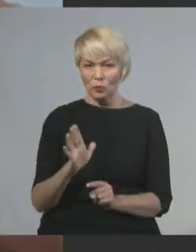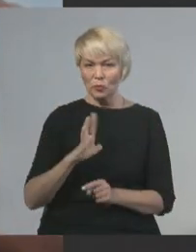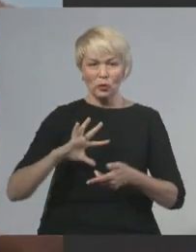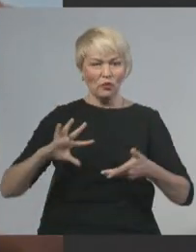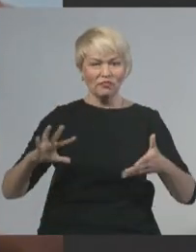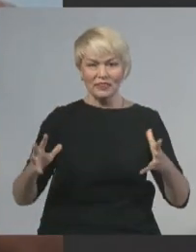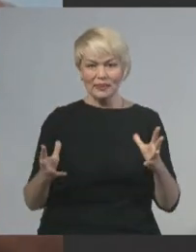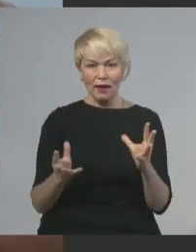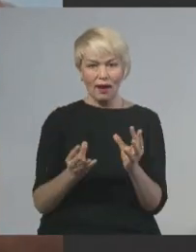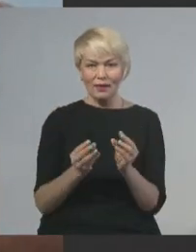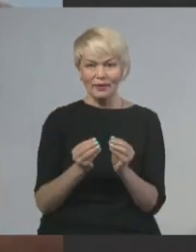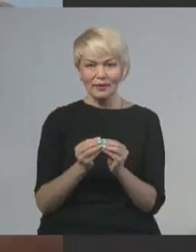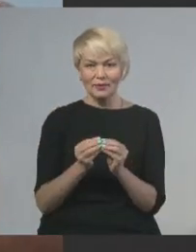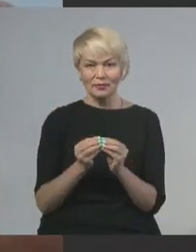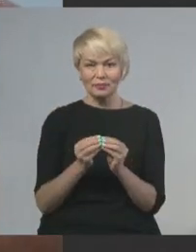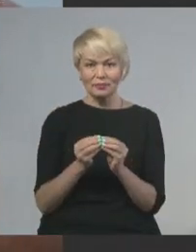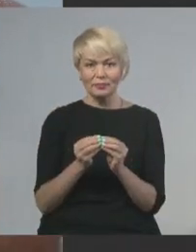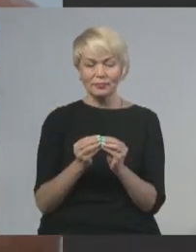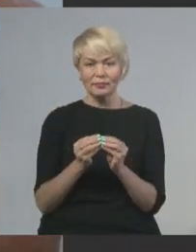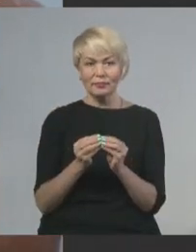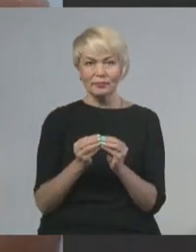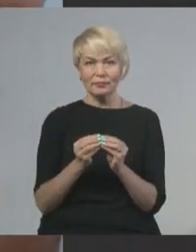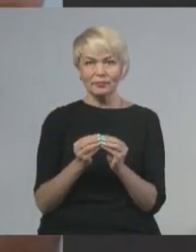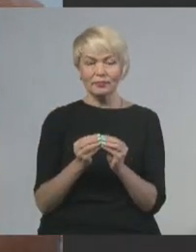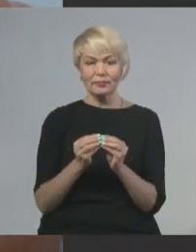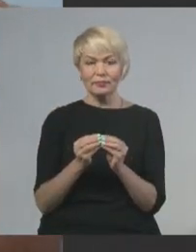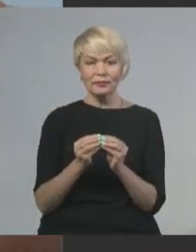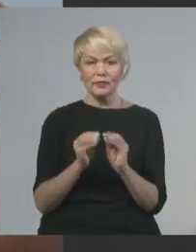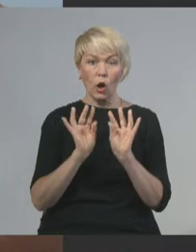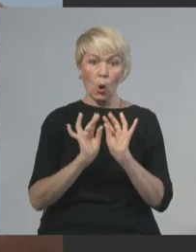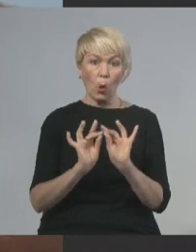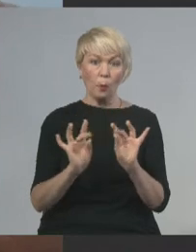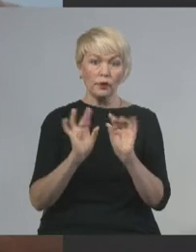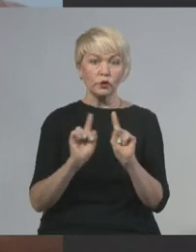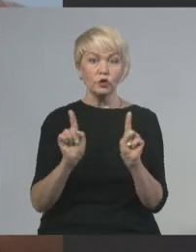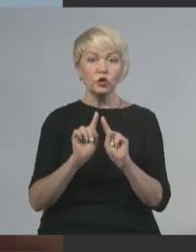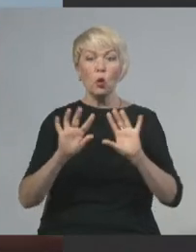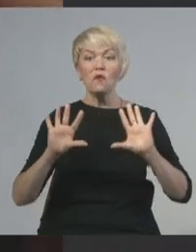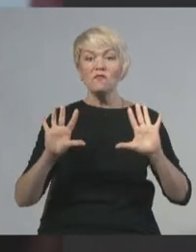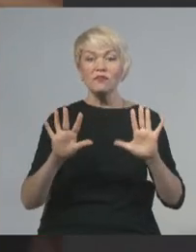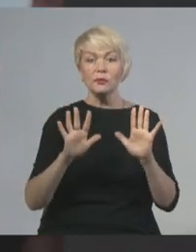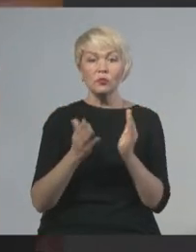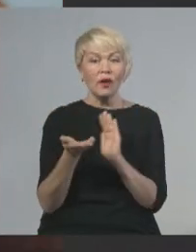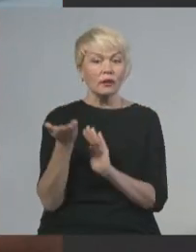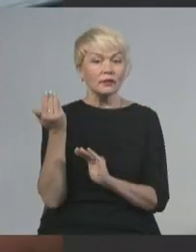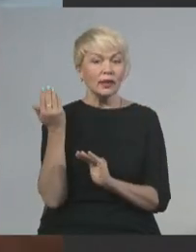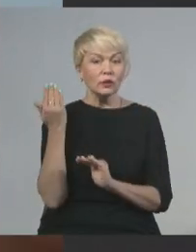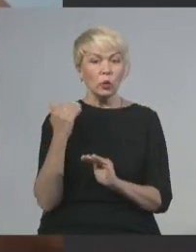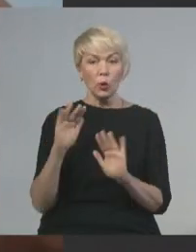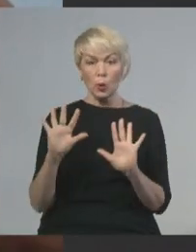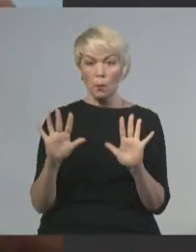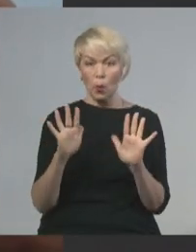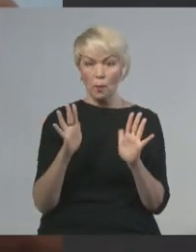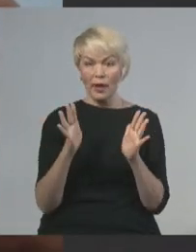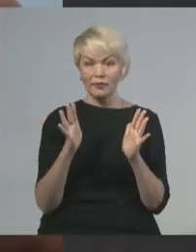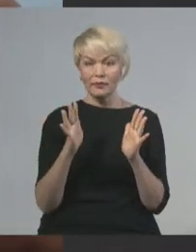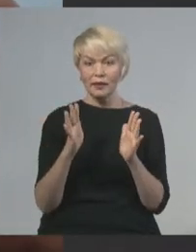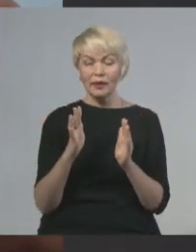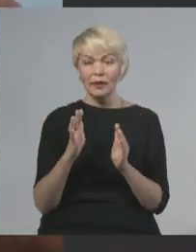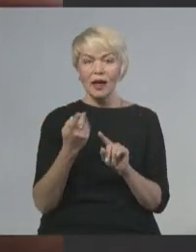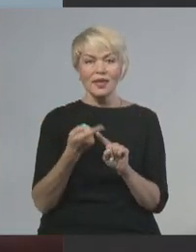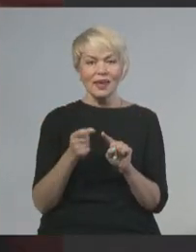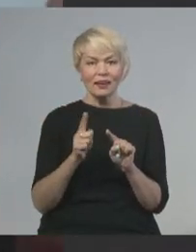distance to what was happening first moment so that was uh in period for forgism i